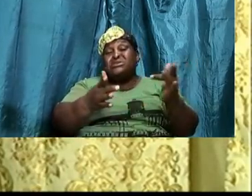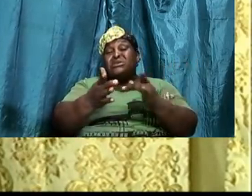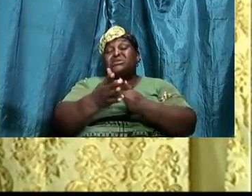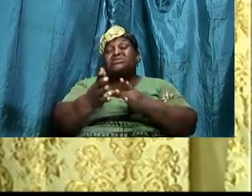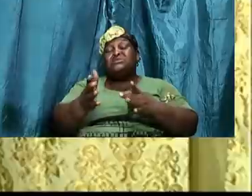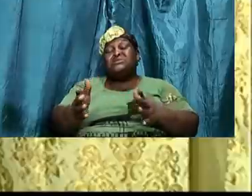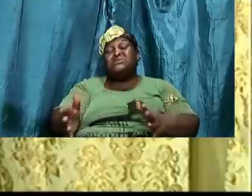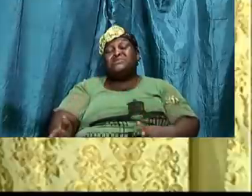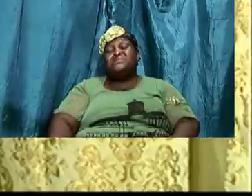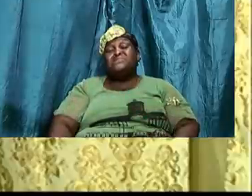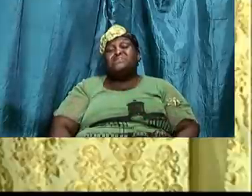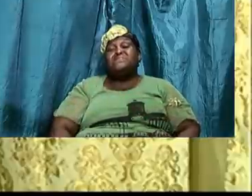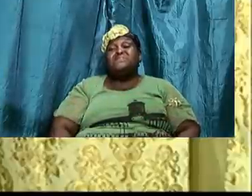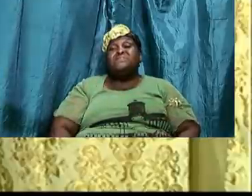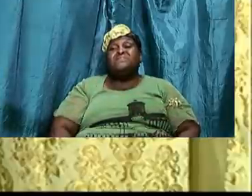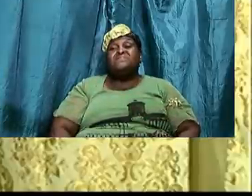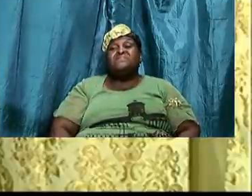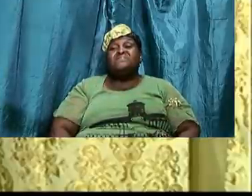are.